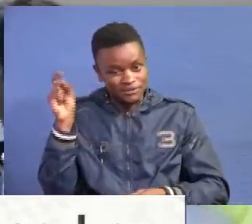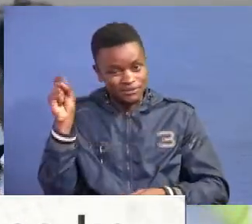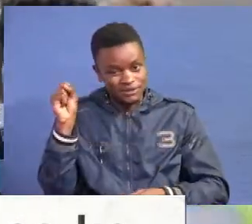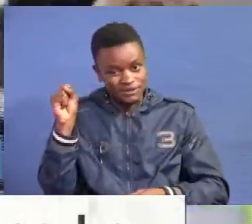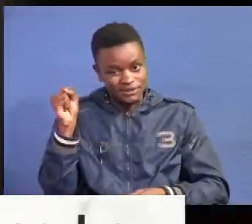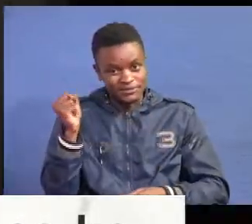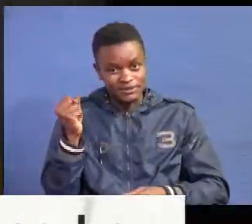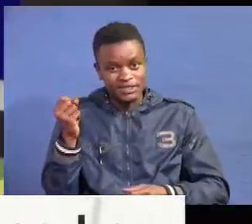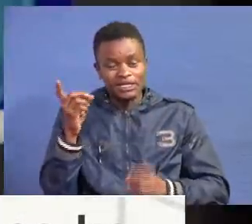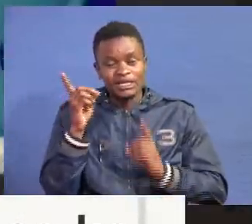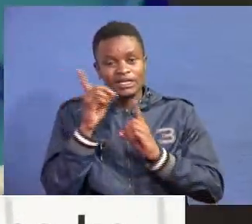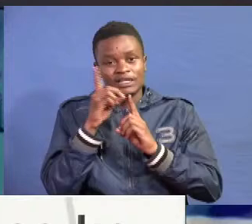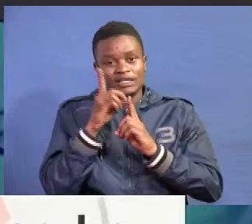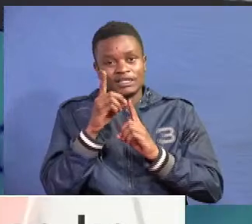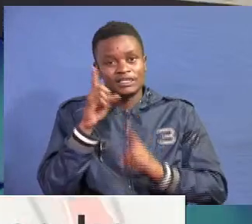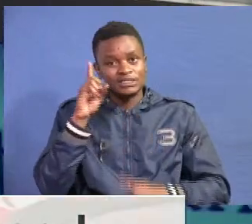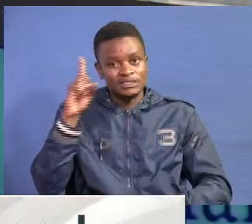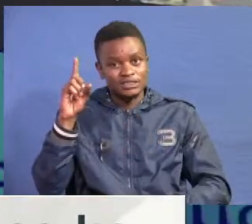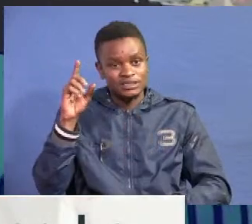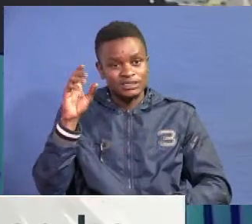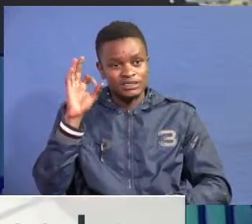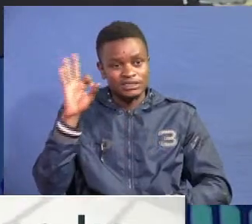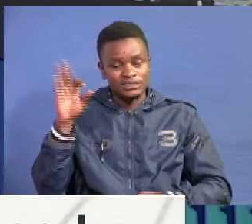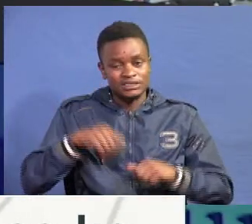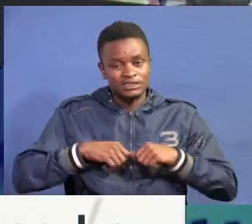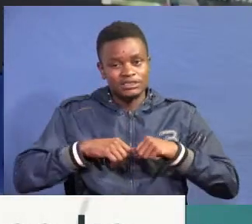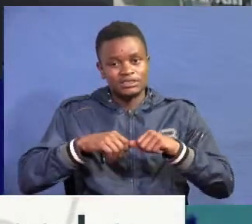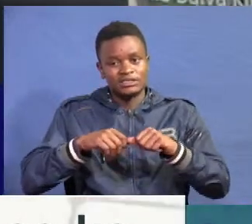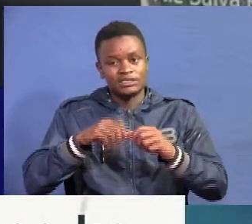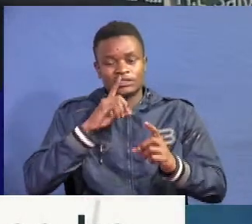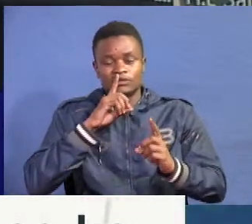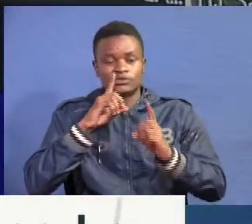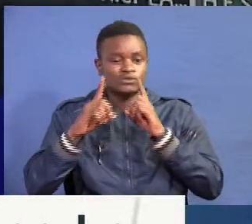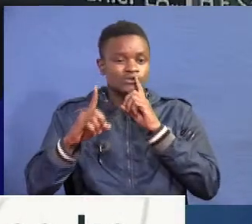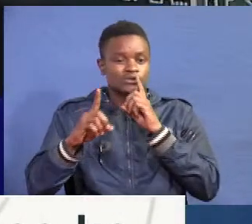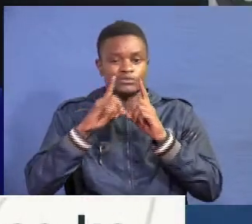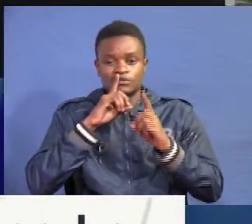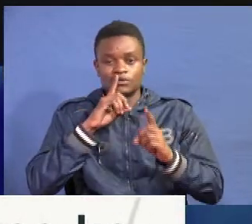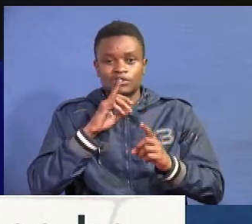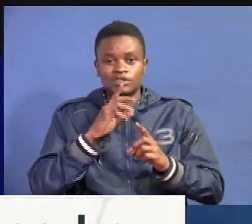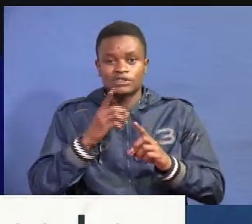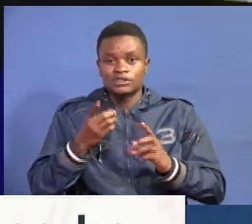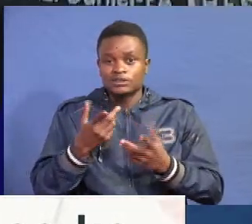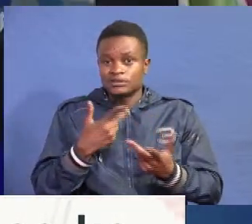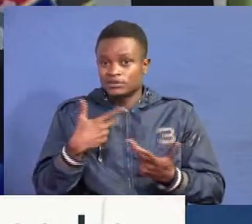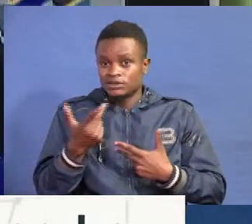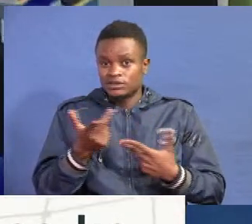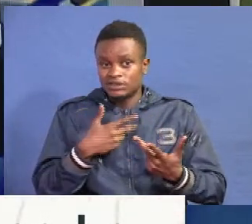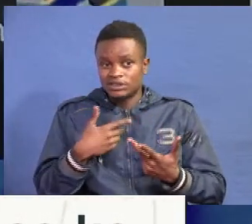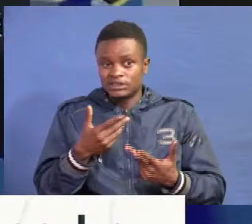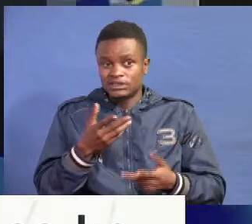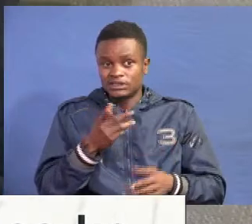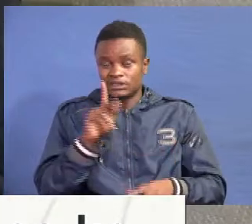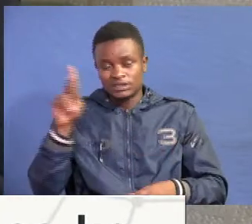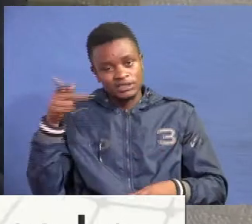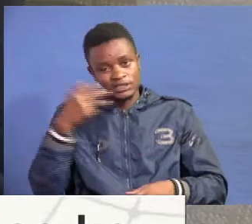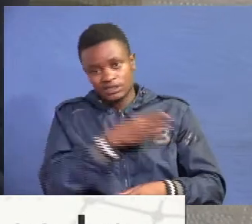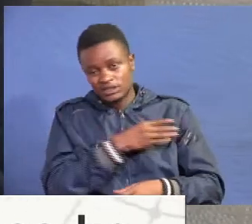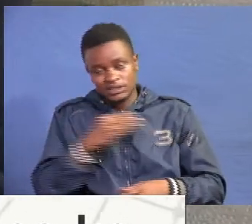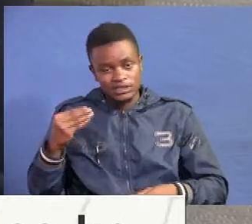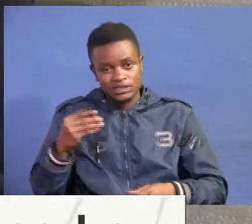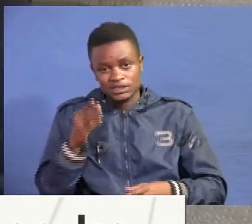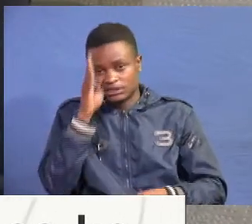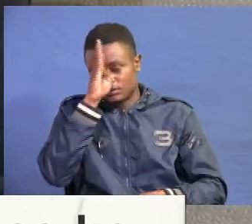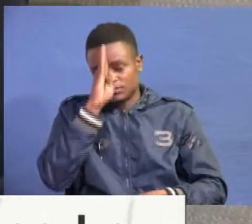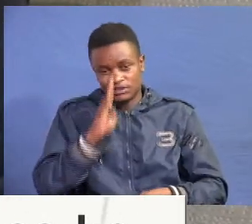to Brasilia on 15th and 16th of May for bilateral talks between Kenya and Brazil, with the eye on multiple agreements, especially